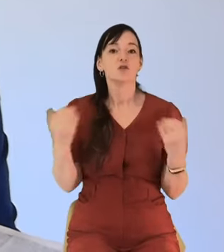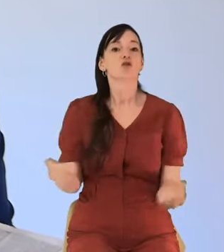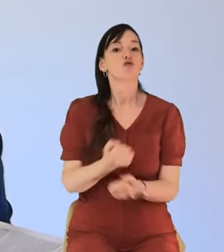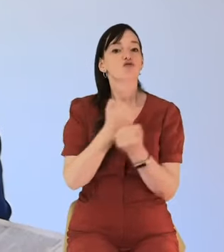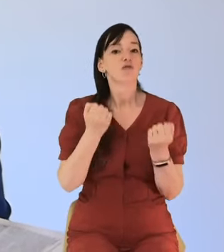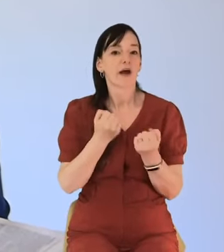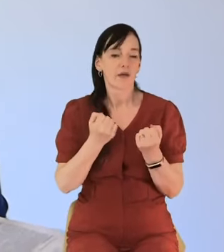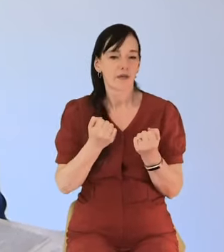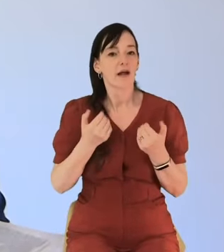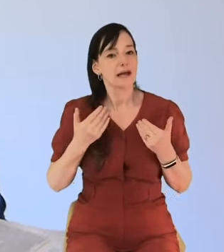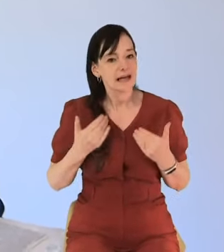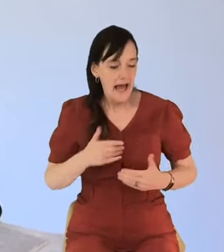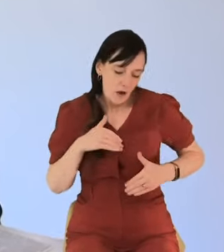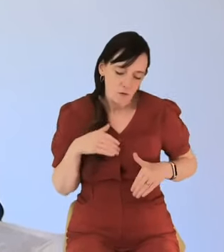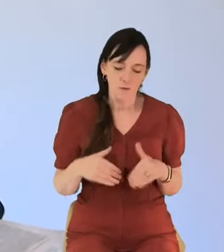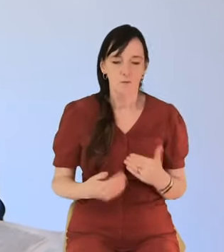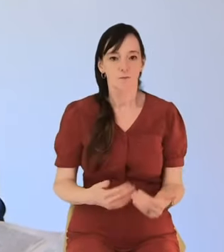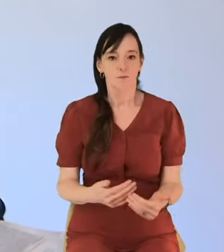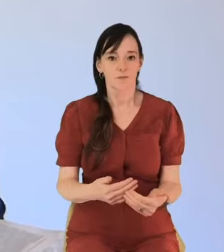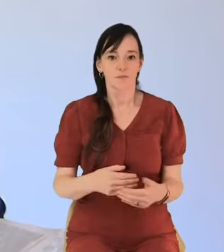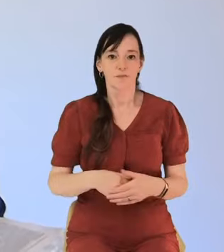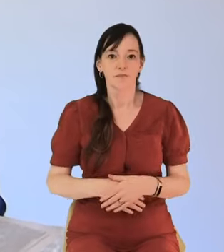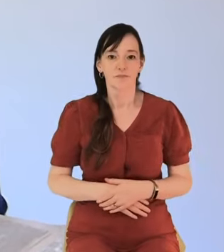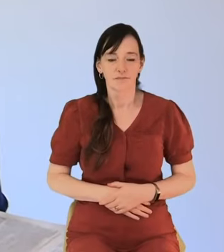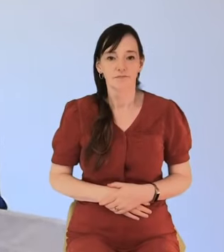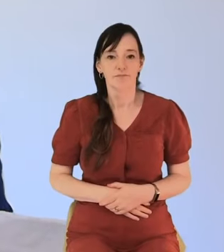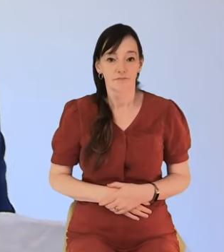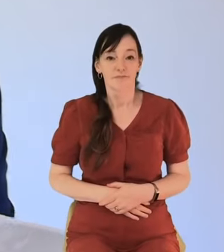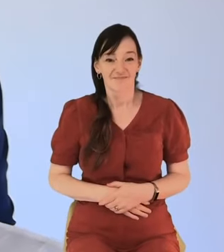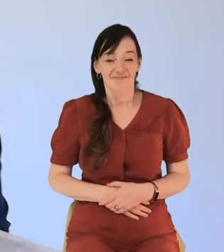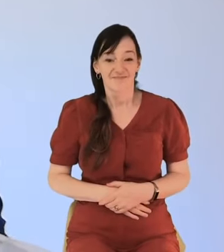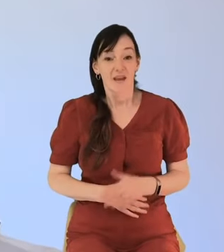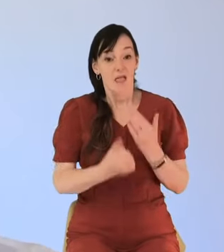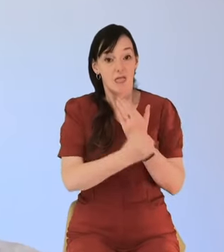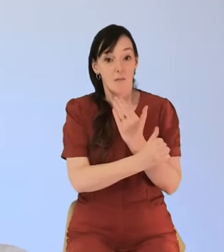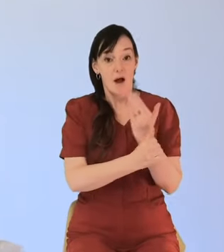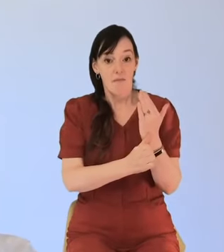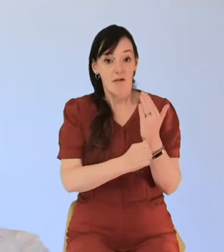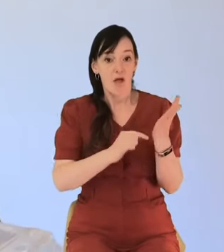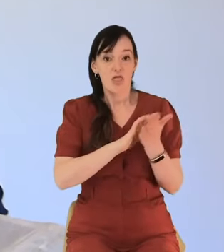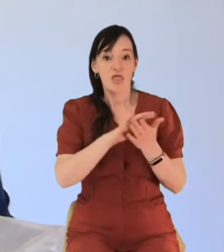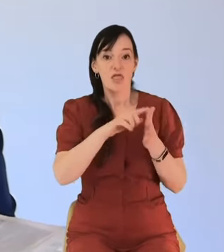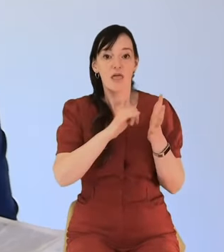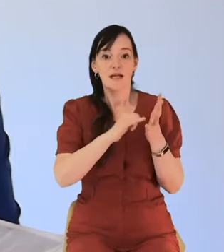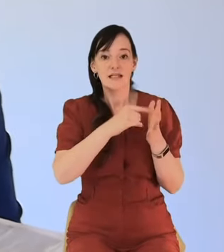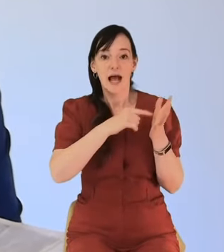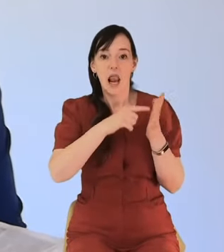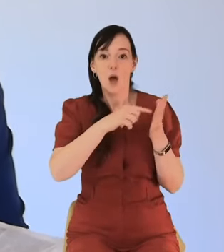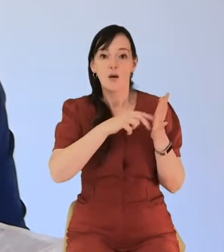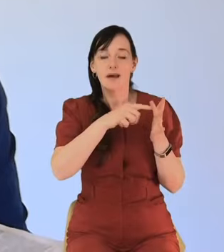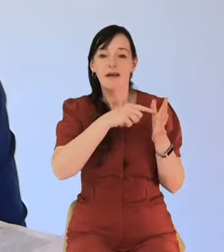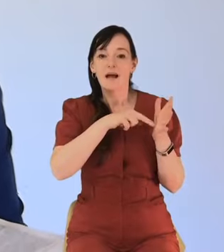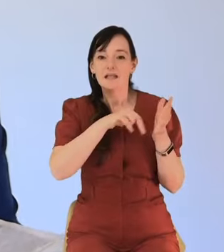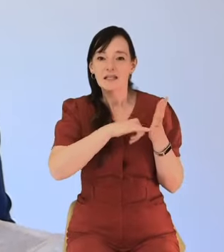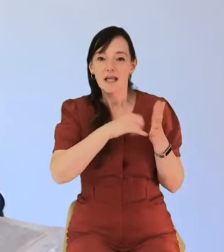strength to keep going in the present. And Paul is writing to the Thessalonians and he's writing to us about the